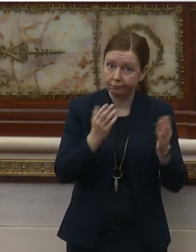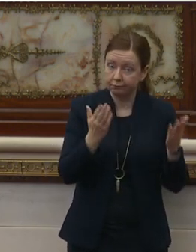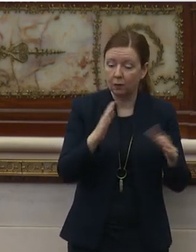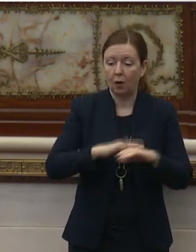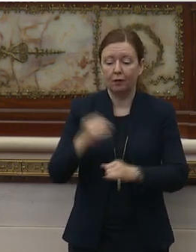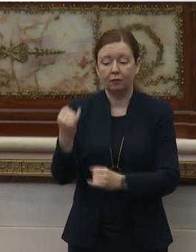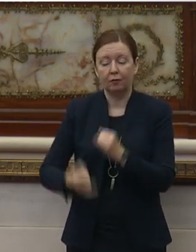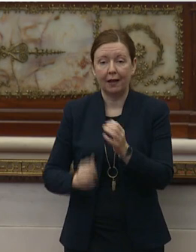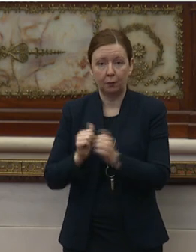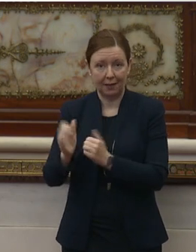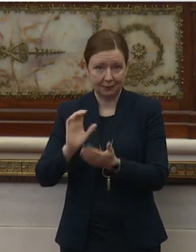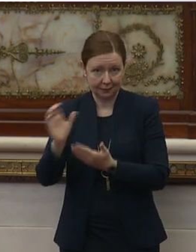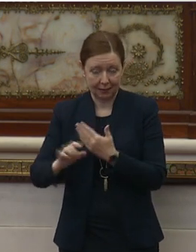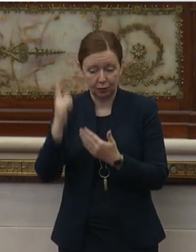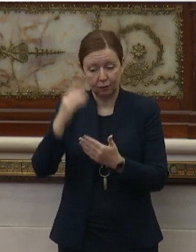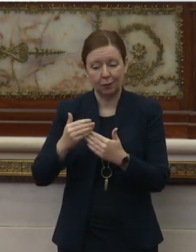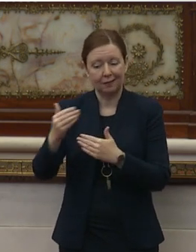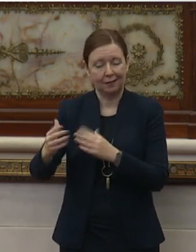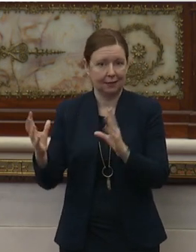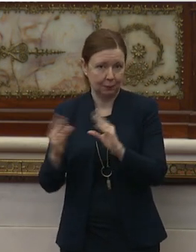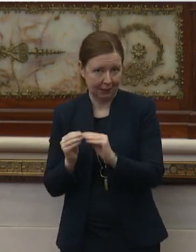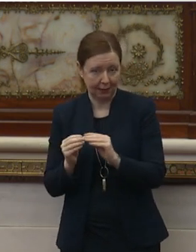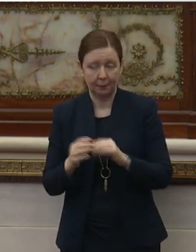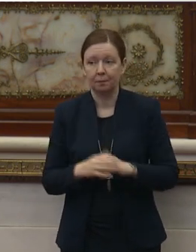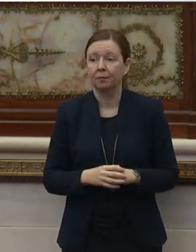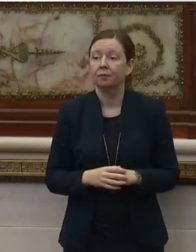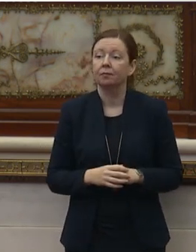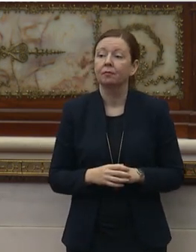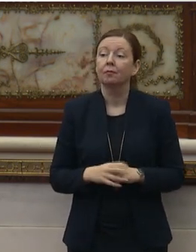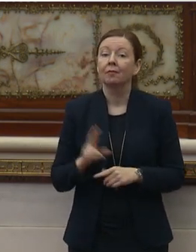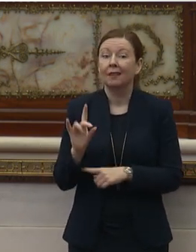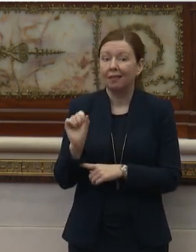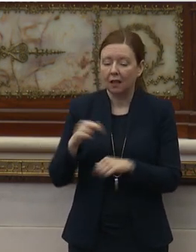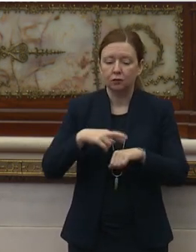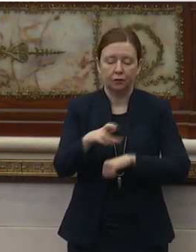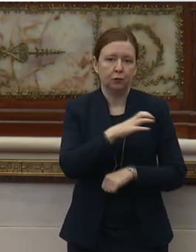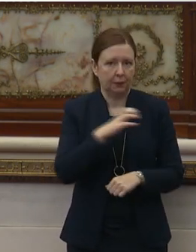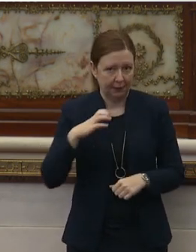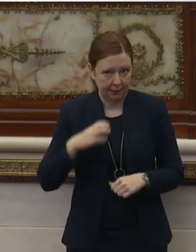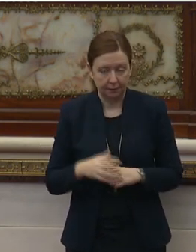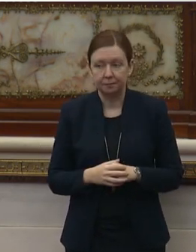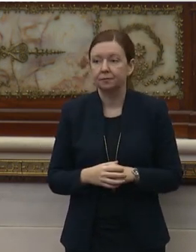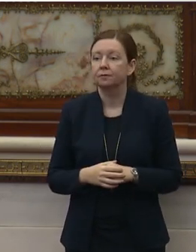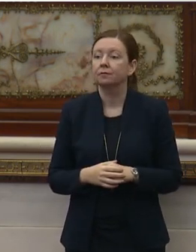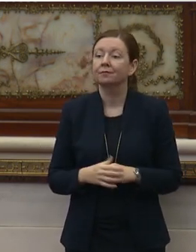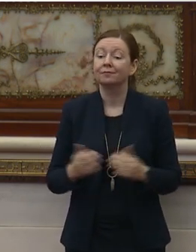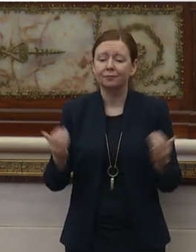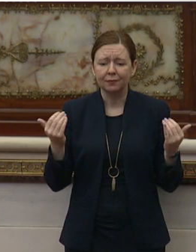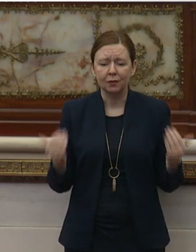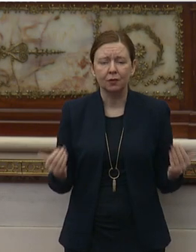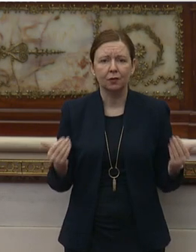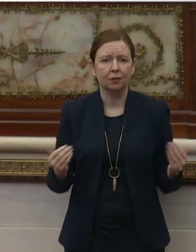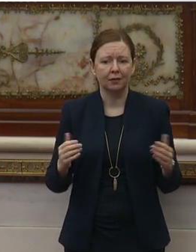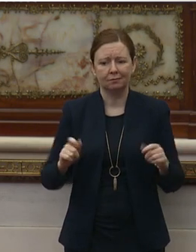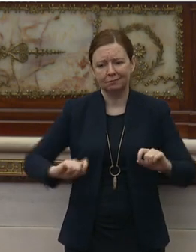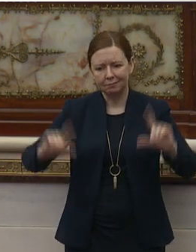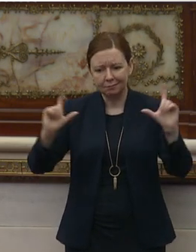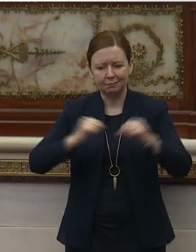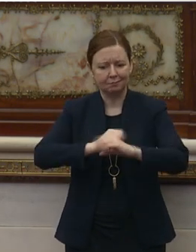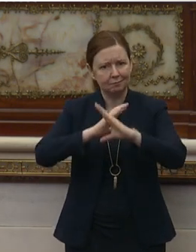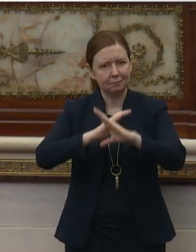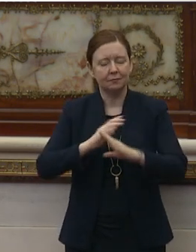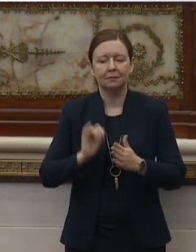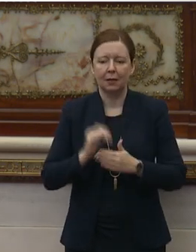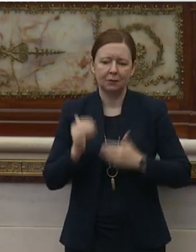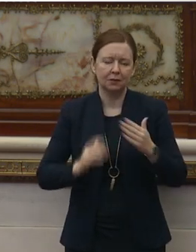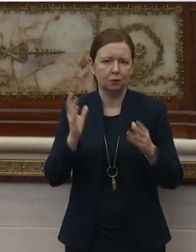final passage calendar for the next session of council, unless they are being referred to committee. In our current remote environment, this procedure